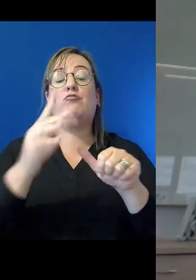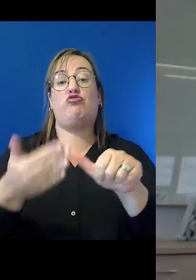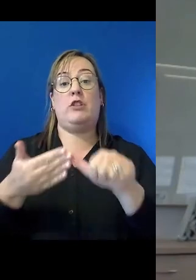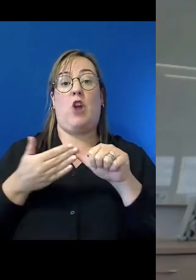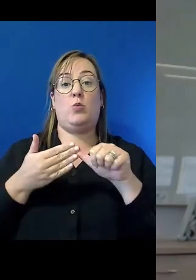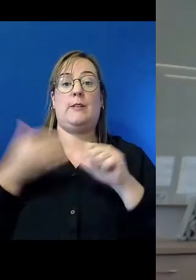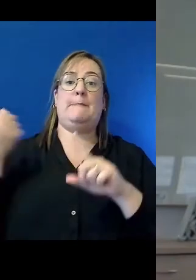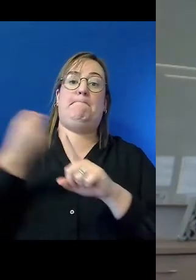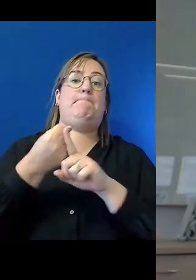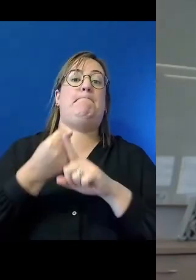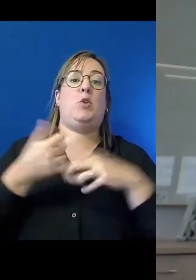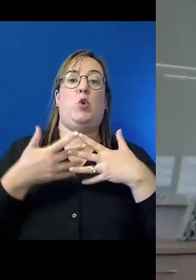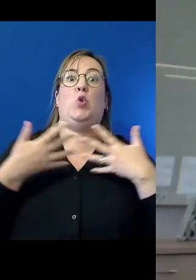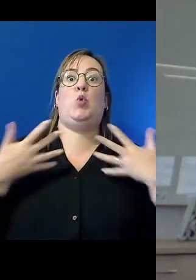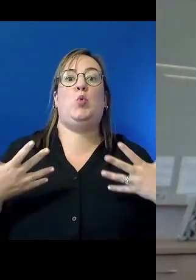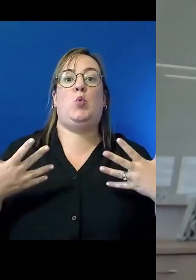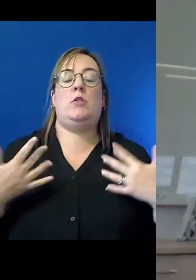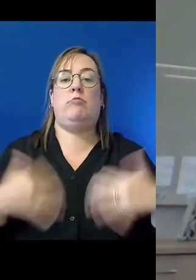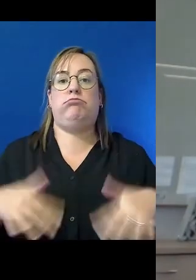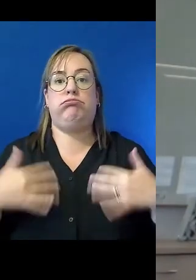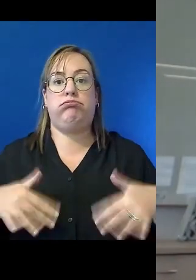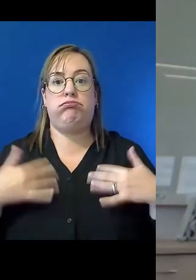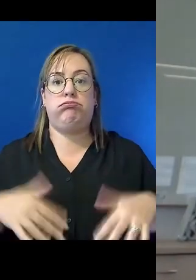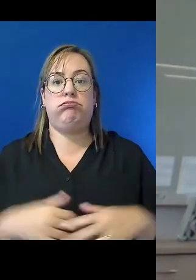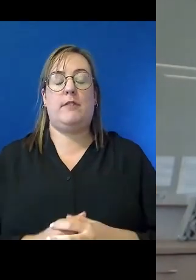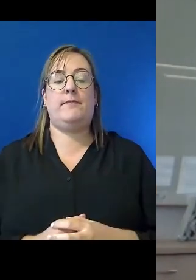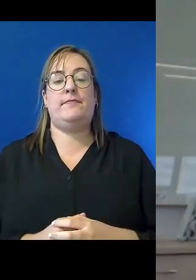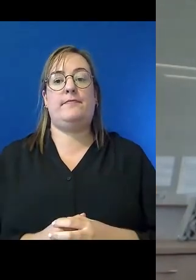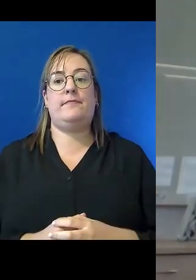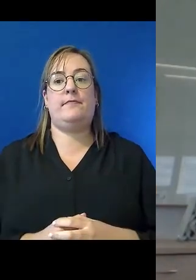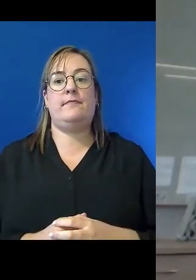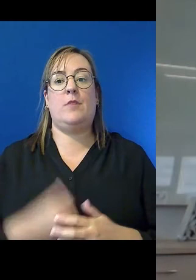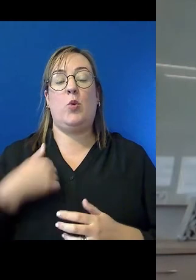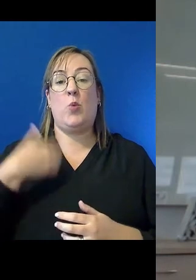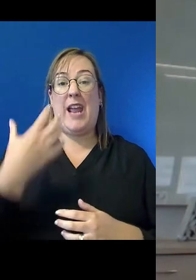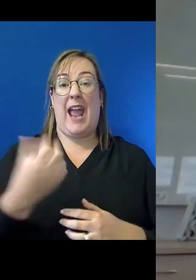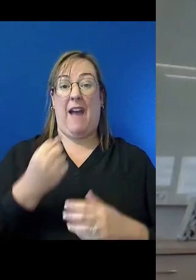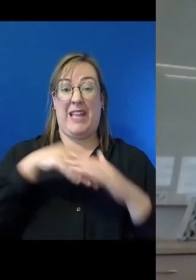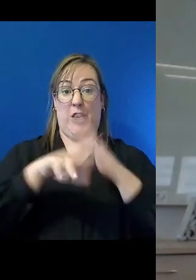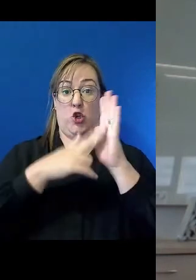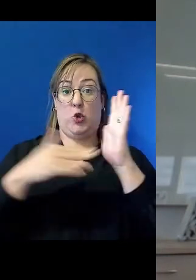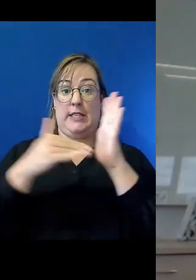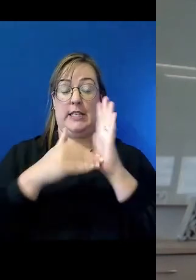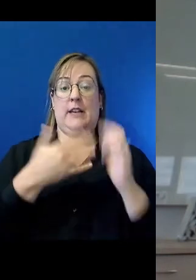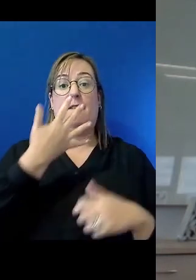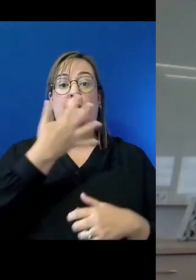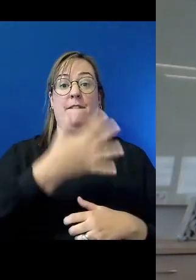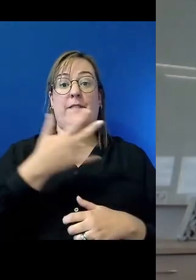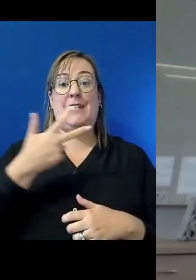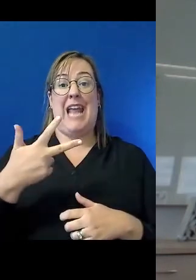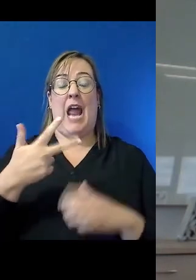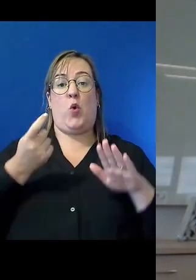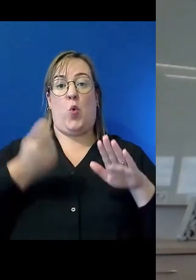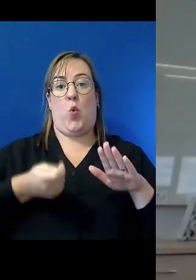significant. And it's important because we have 58 courts operating around New Zealand, and of course giving options to the